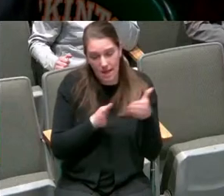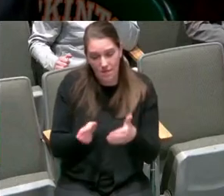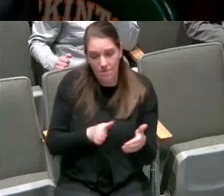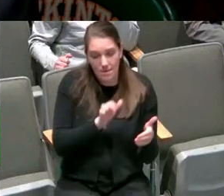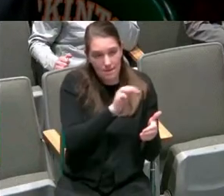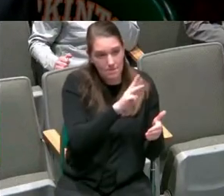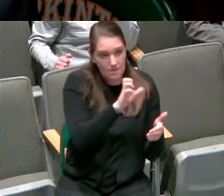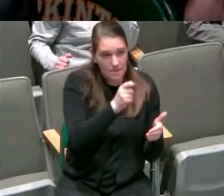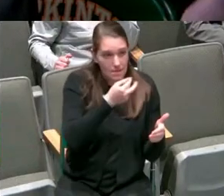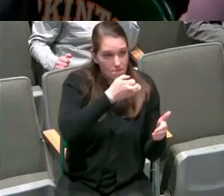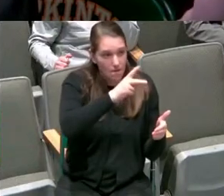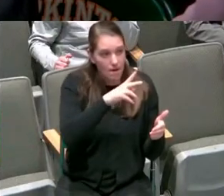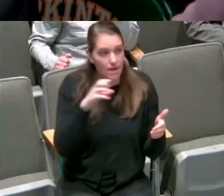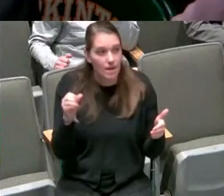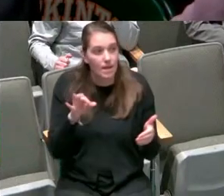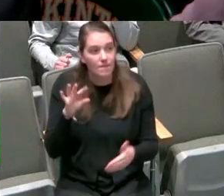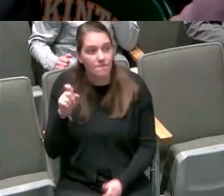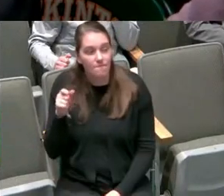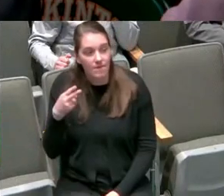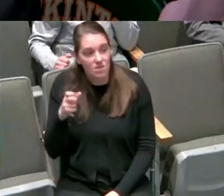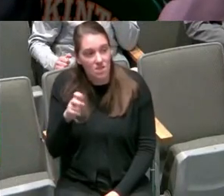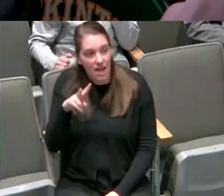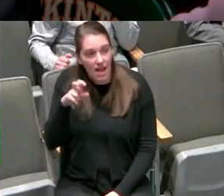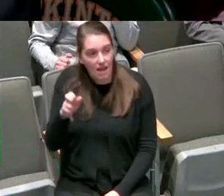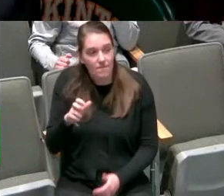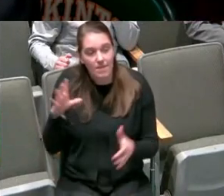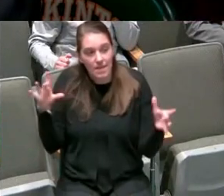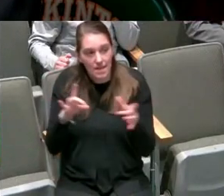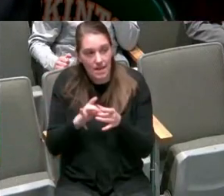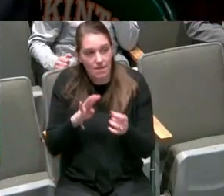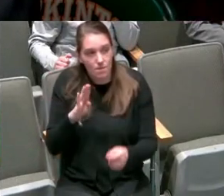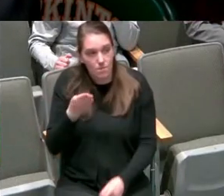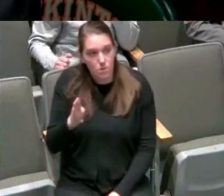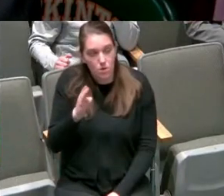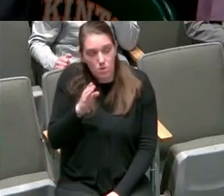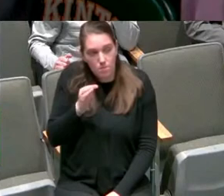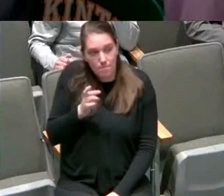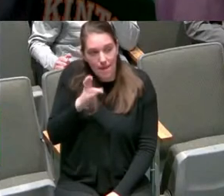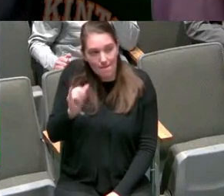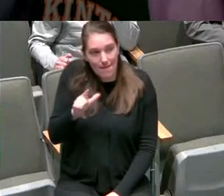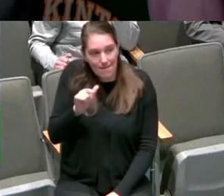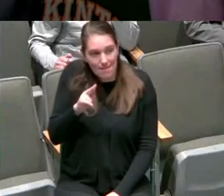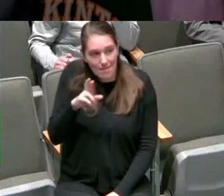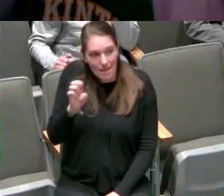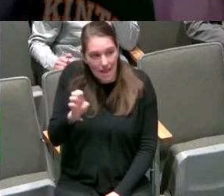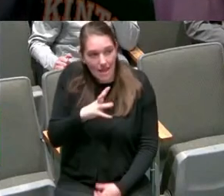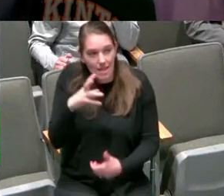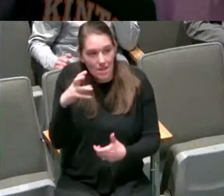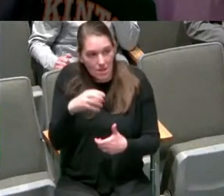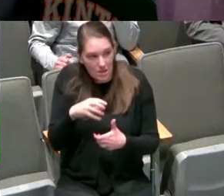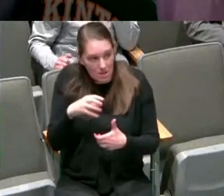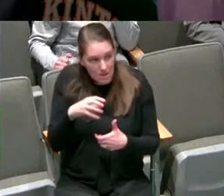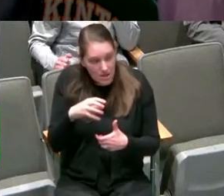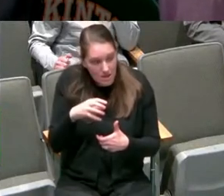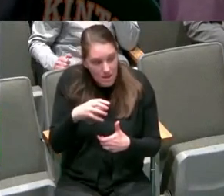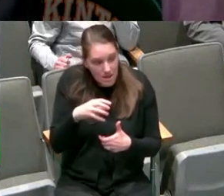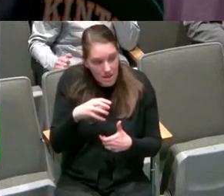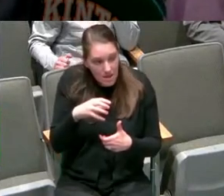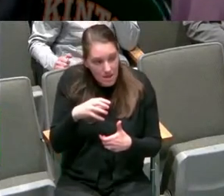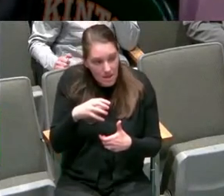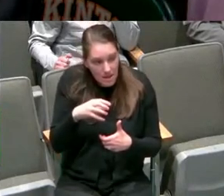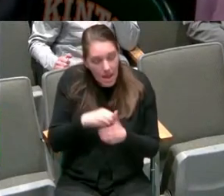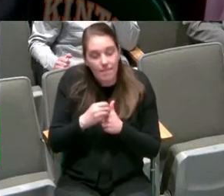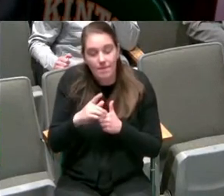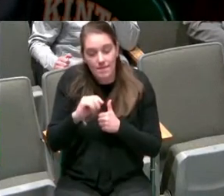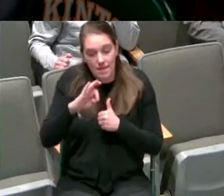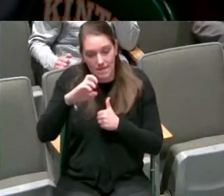Blueberry Lane through General obligation borrowing also requiring a citizen vote allowing principal and interest to be excluded from the taxation limits imposed